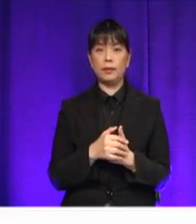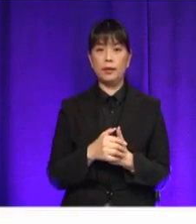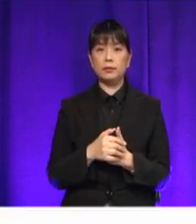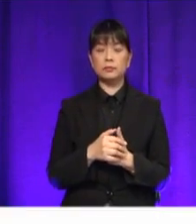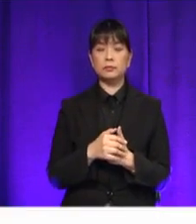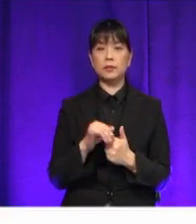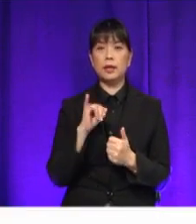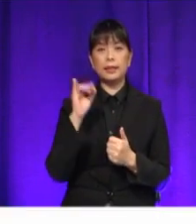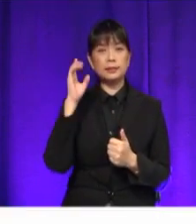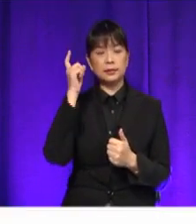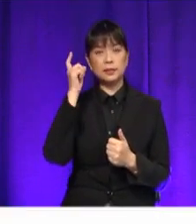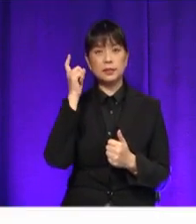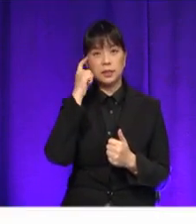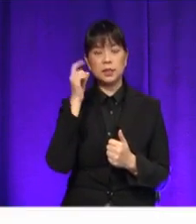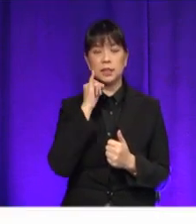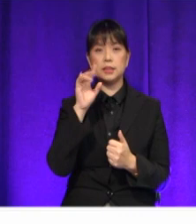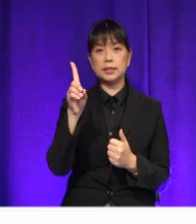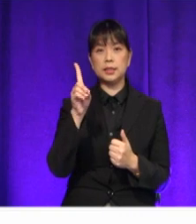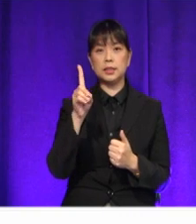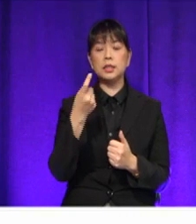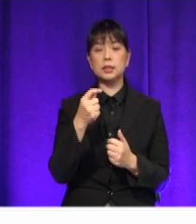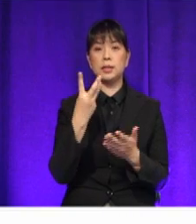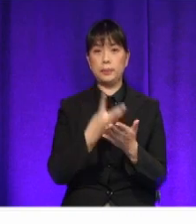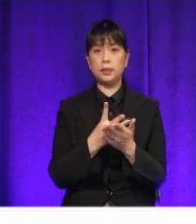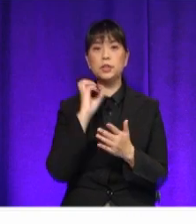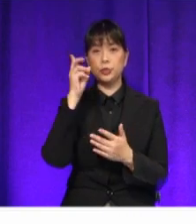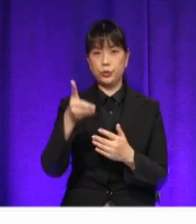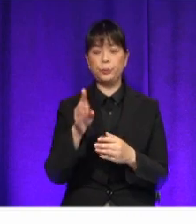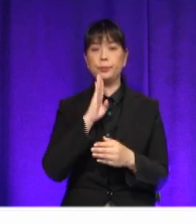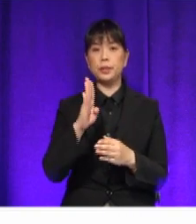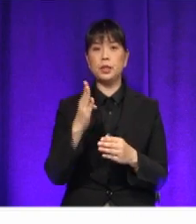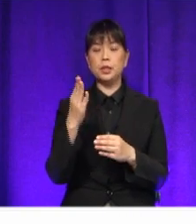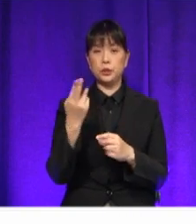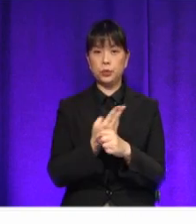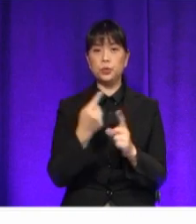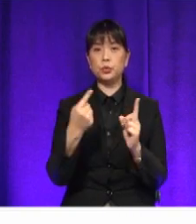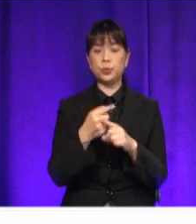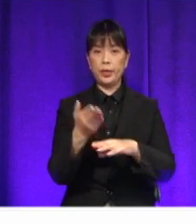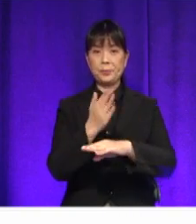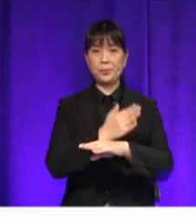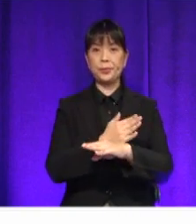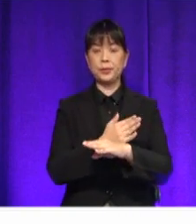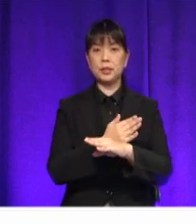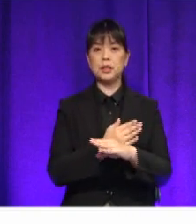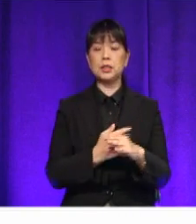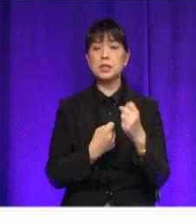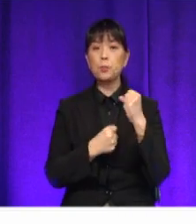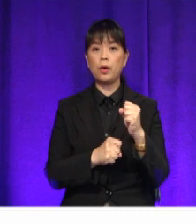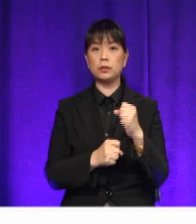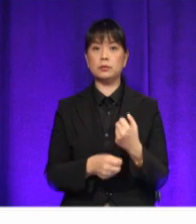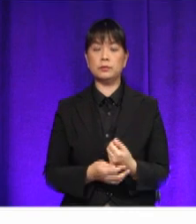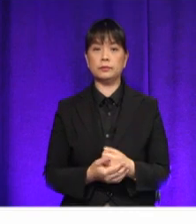I think it's D. I think the money should be used to improve sports. Yes, facilities. that's correct because that was the